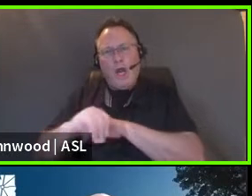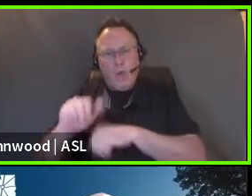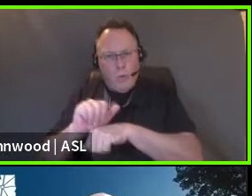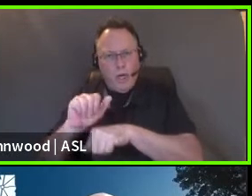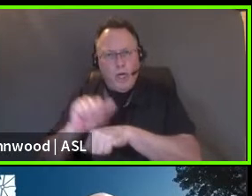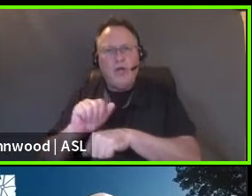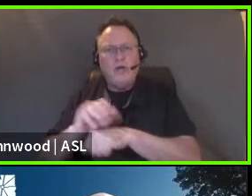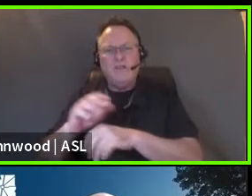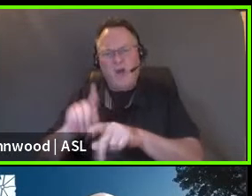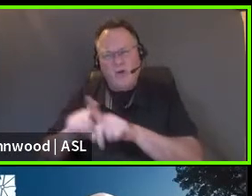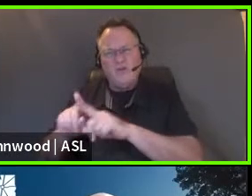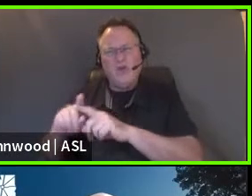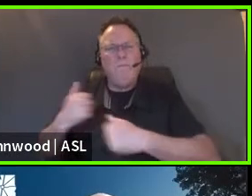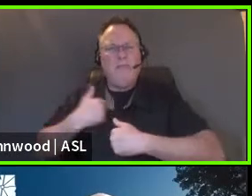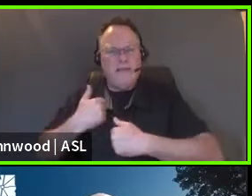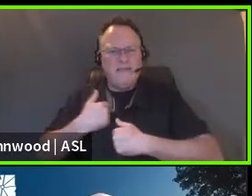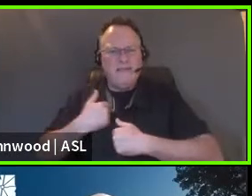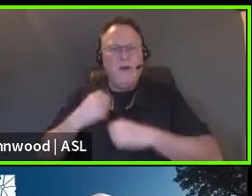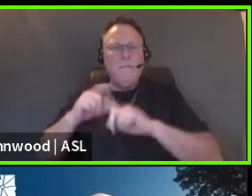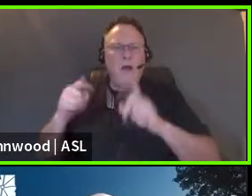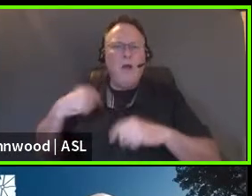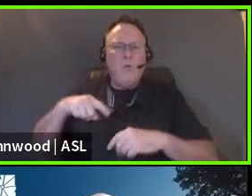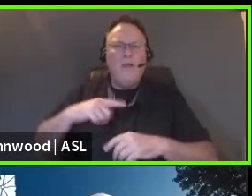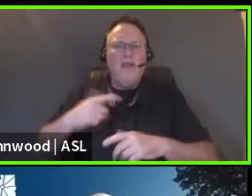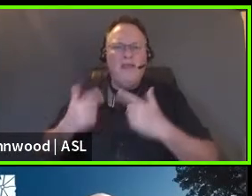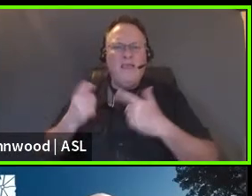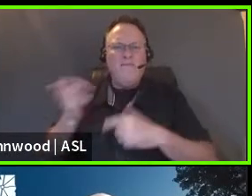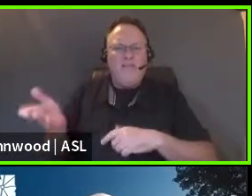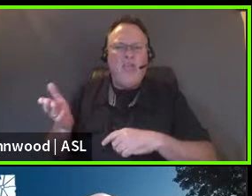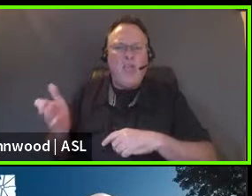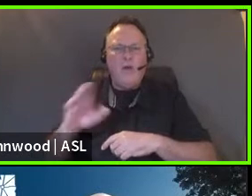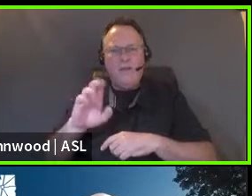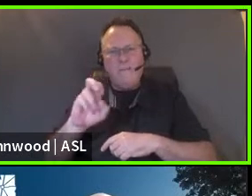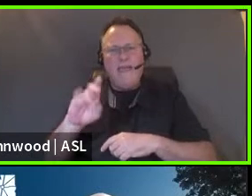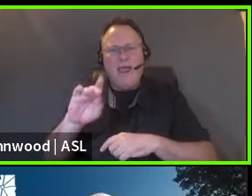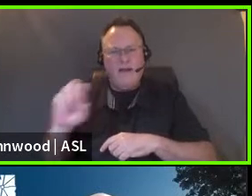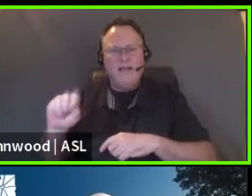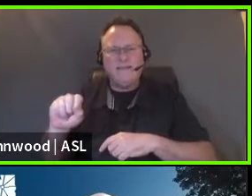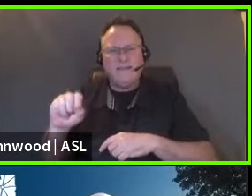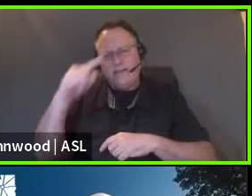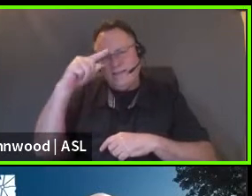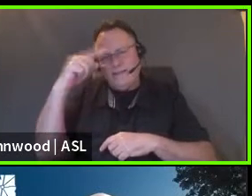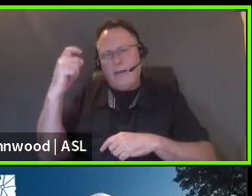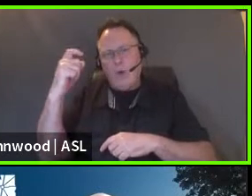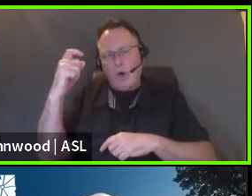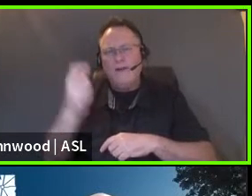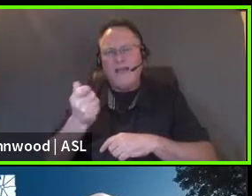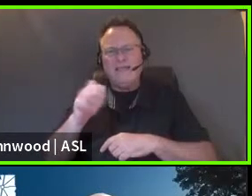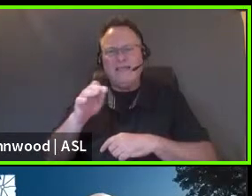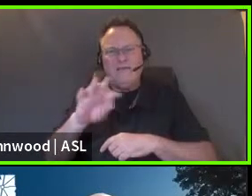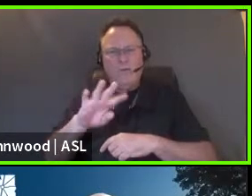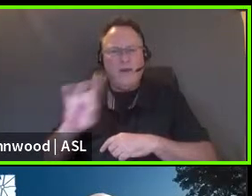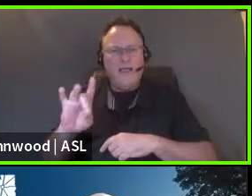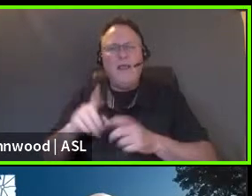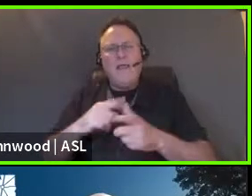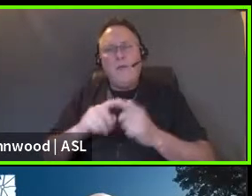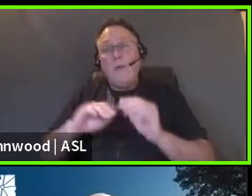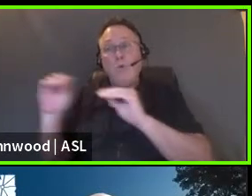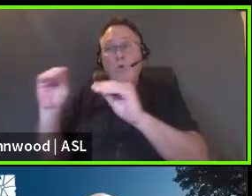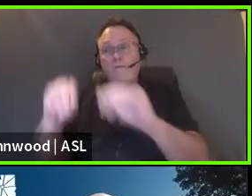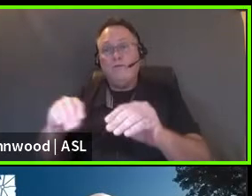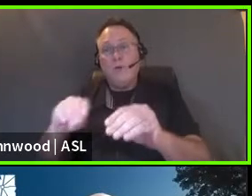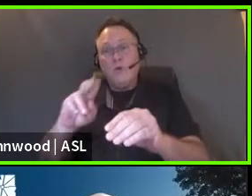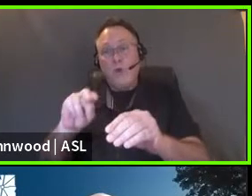some military people. But we lived in those barracks the summer of 1948. And then from there, we moved over in the Northwest